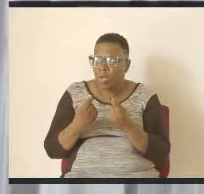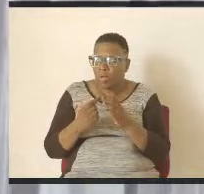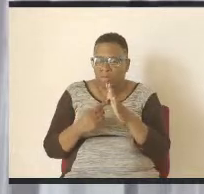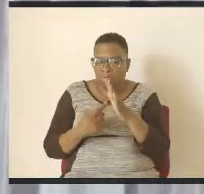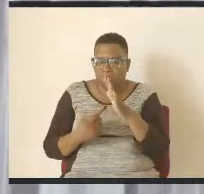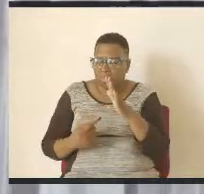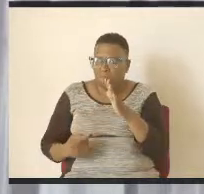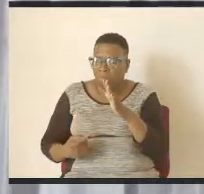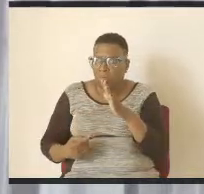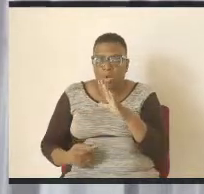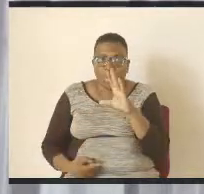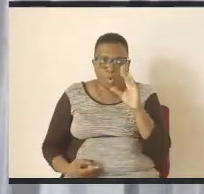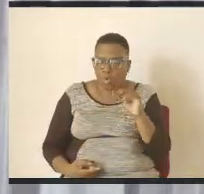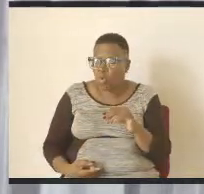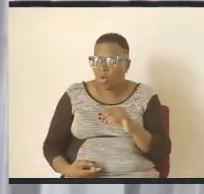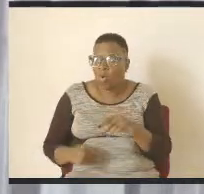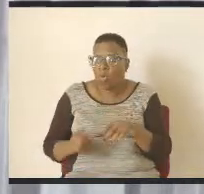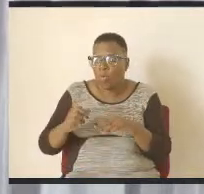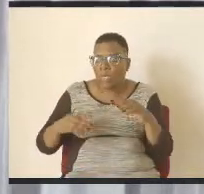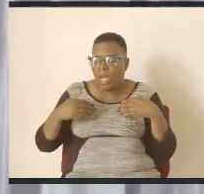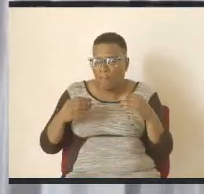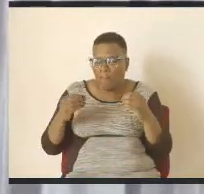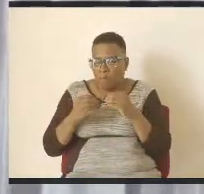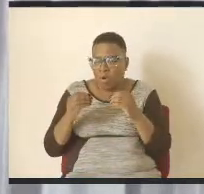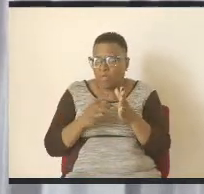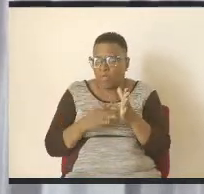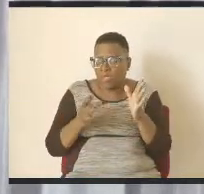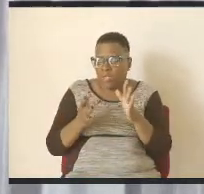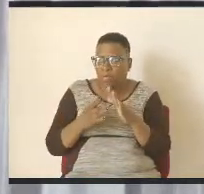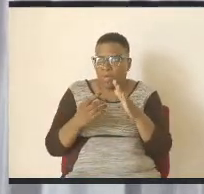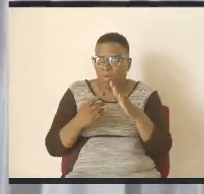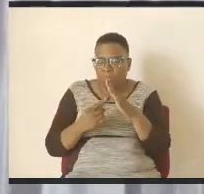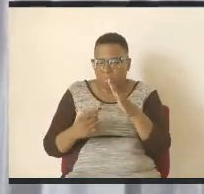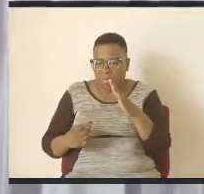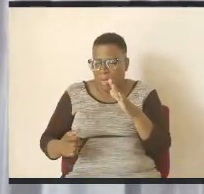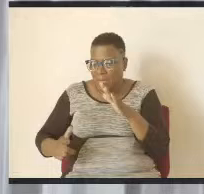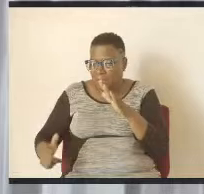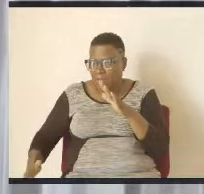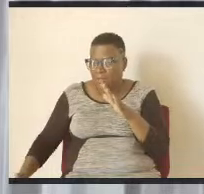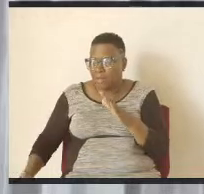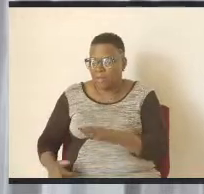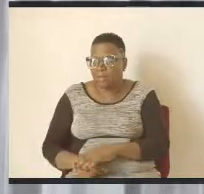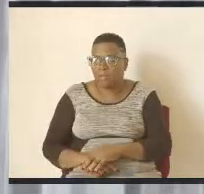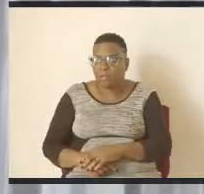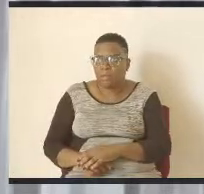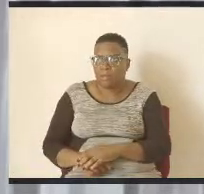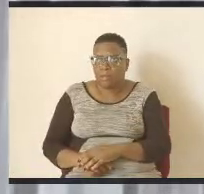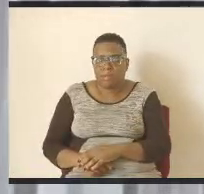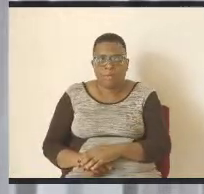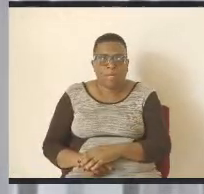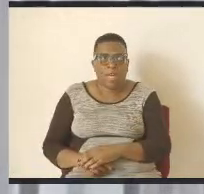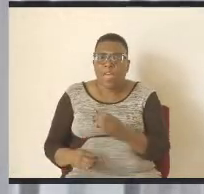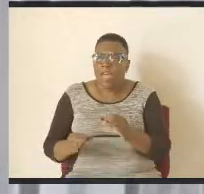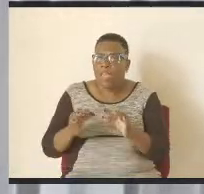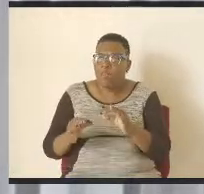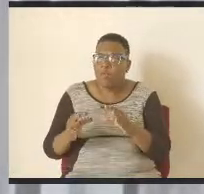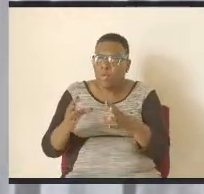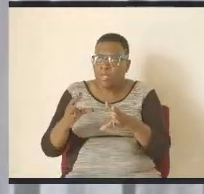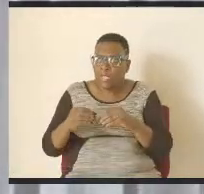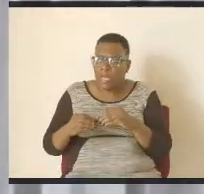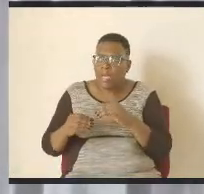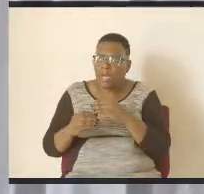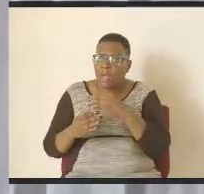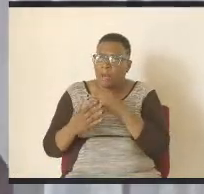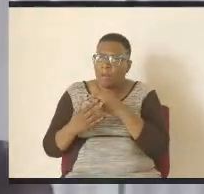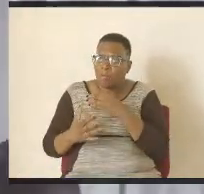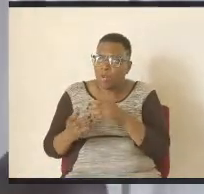appreciate Jesus less? Think about that, if that makes sense. How can we take the blood of Jesus for granted